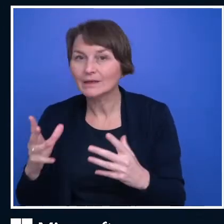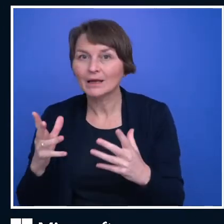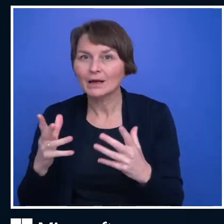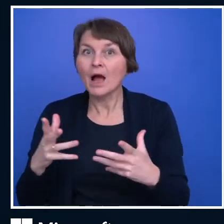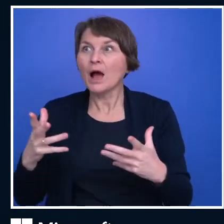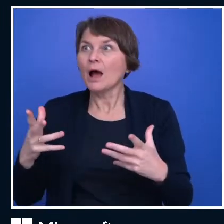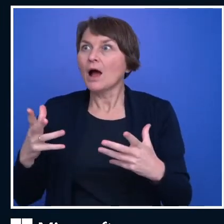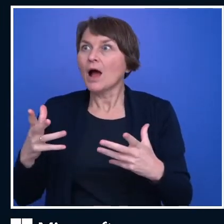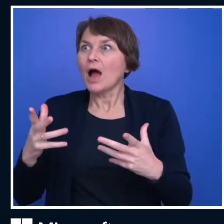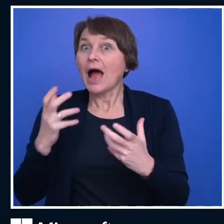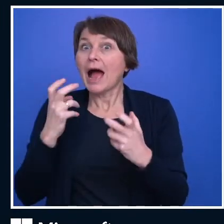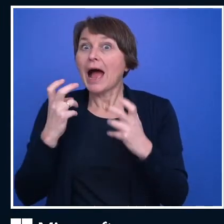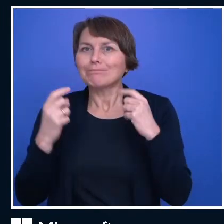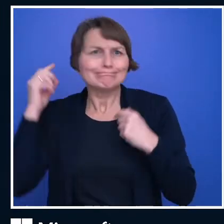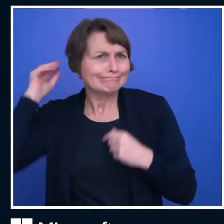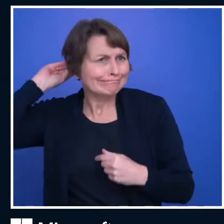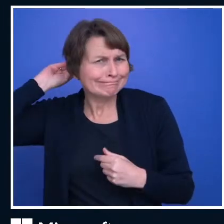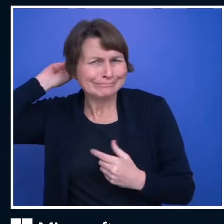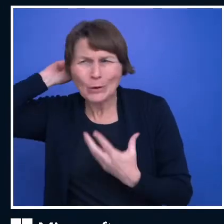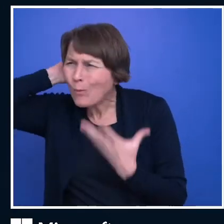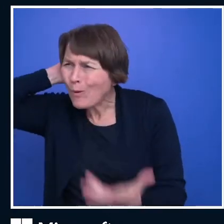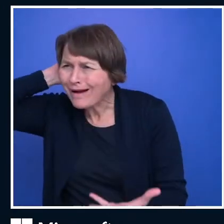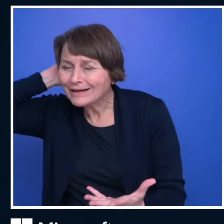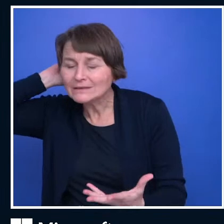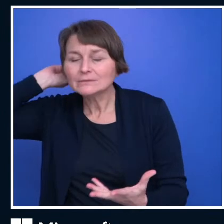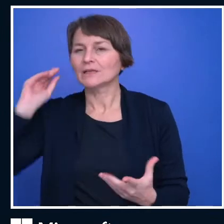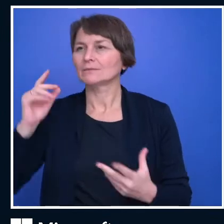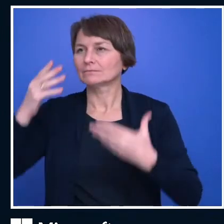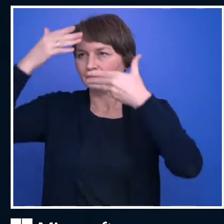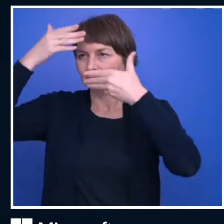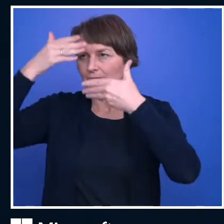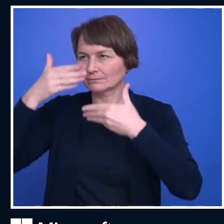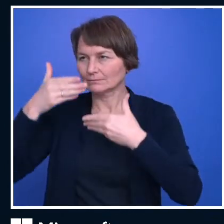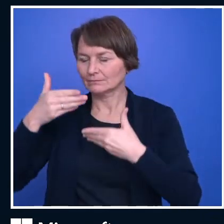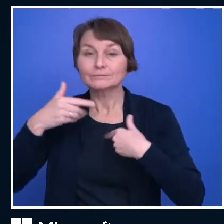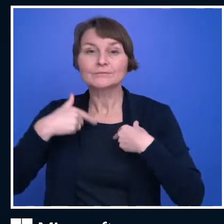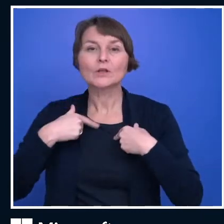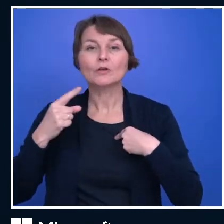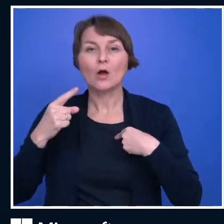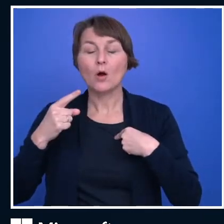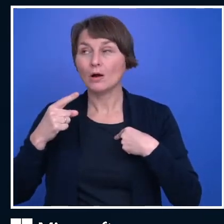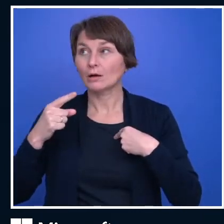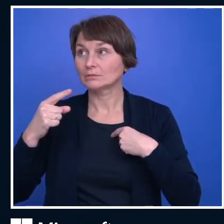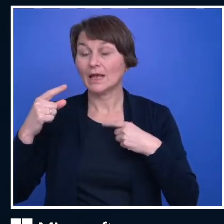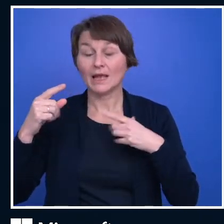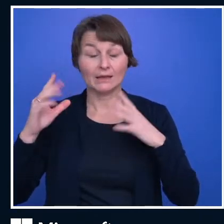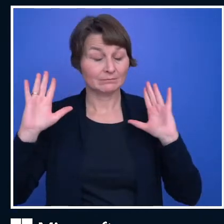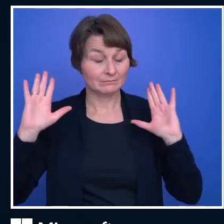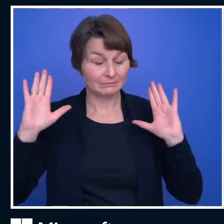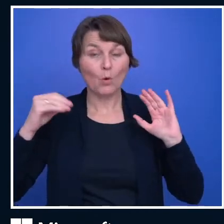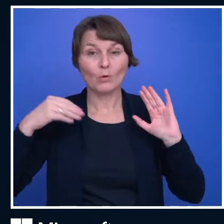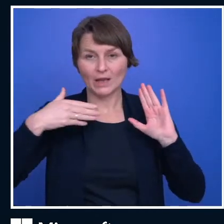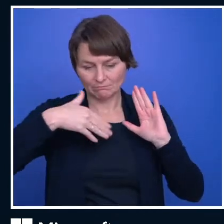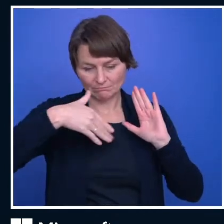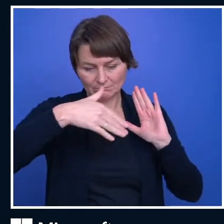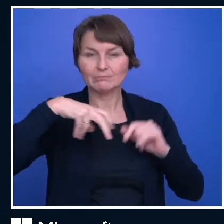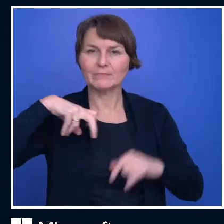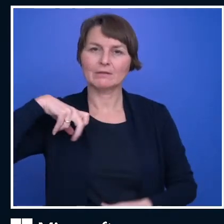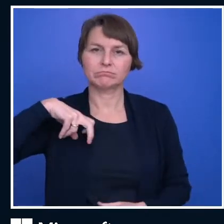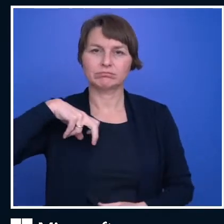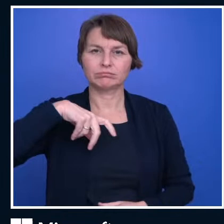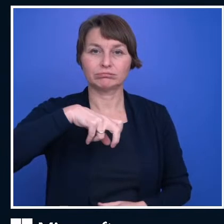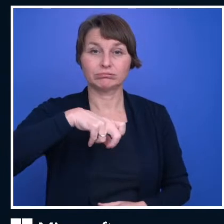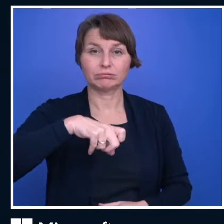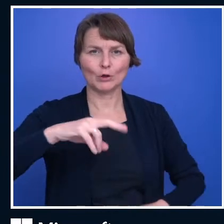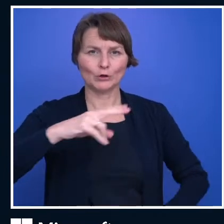emotions. And they let me go my way. So I'm going through security, and it was just interesting